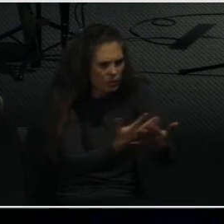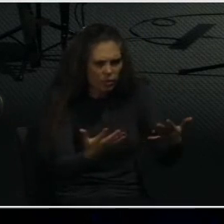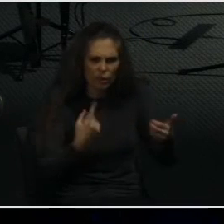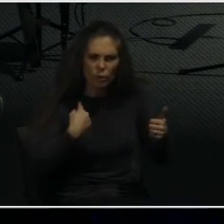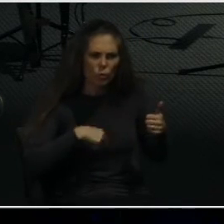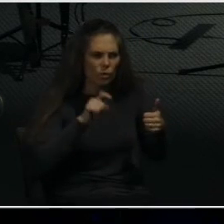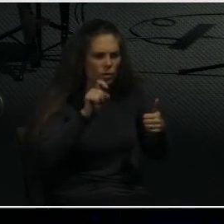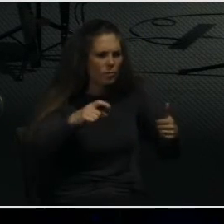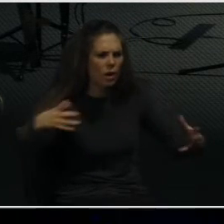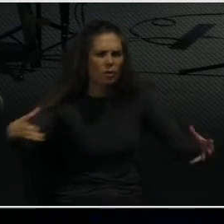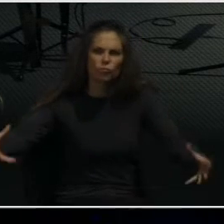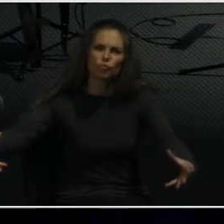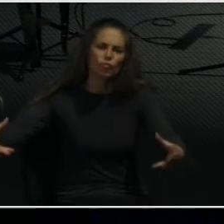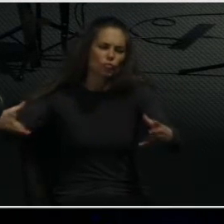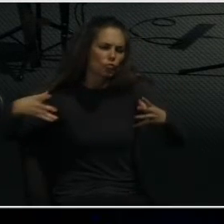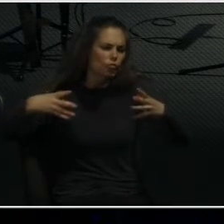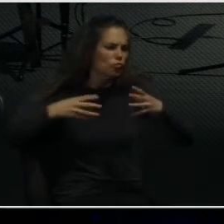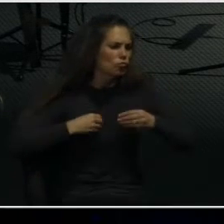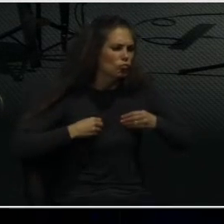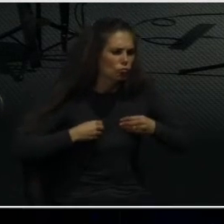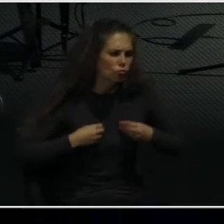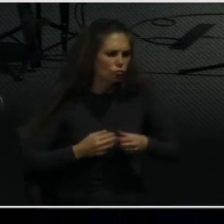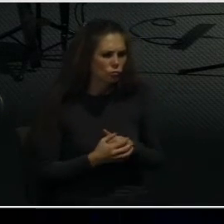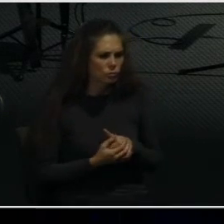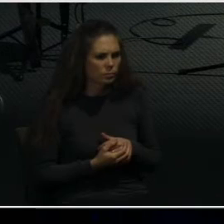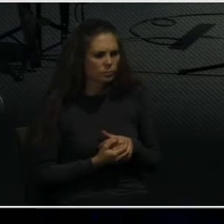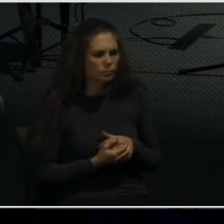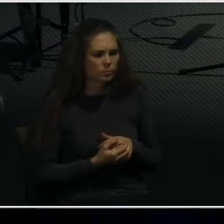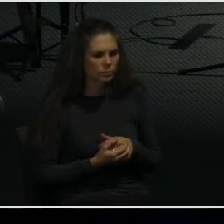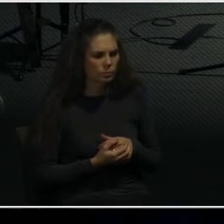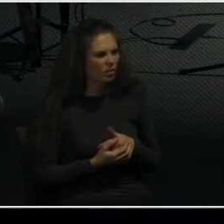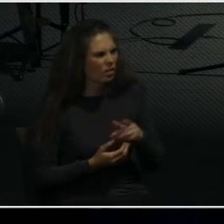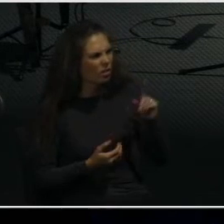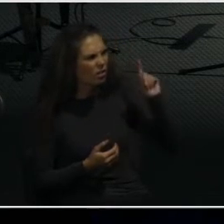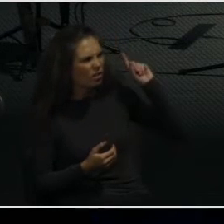in. Well, how do we actually do that, since